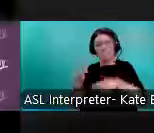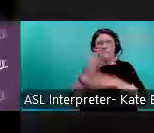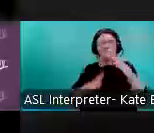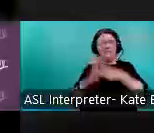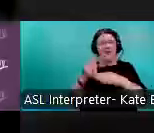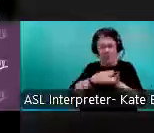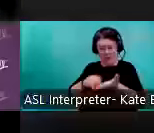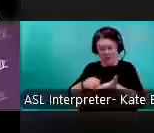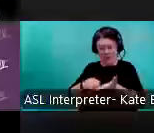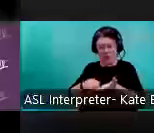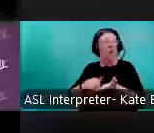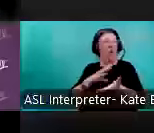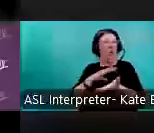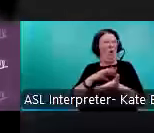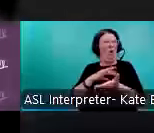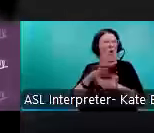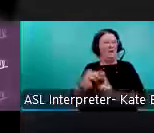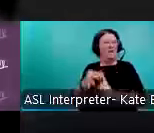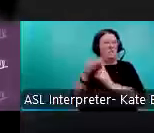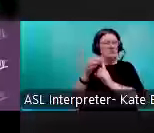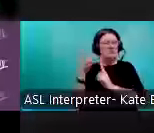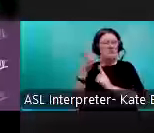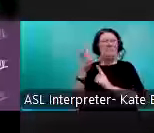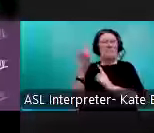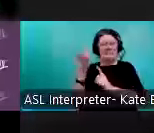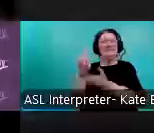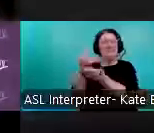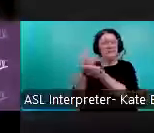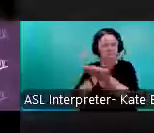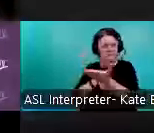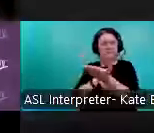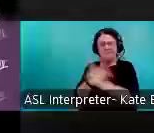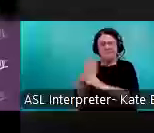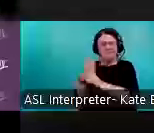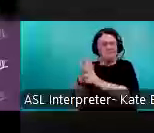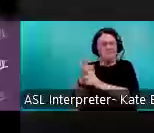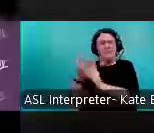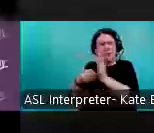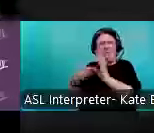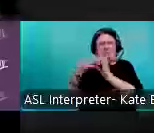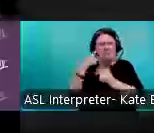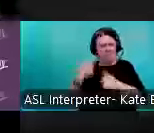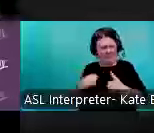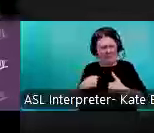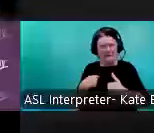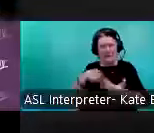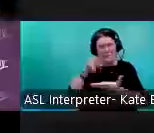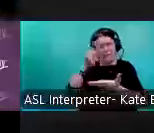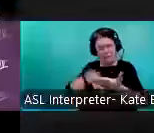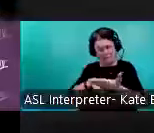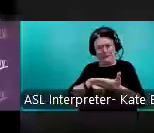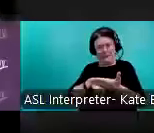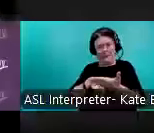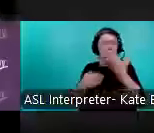it, I'm like, oh, wow, this is special. Somebody took the time to really to write this message. I'm going to read what it says, even if I'm,